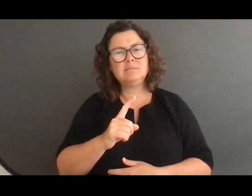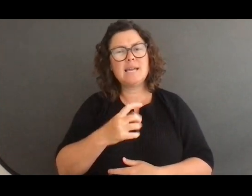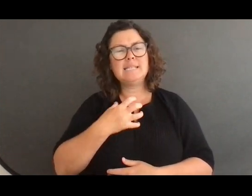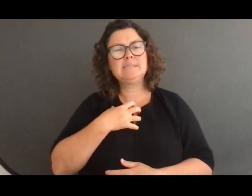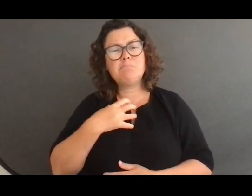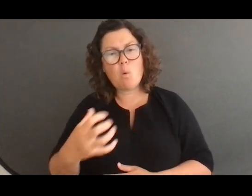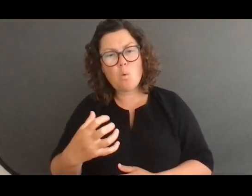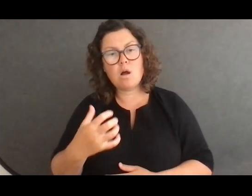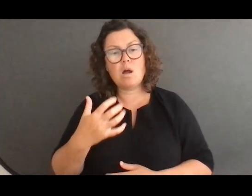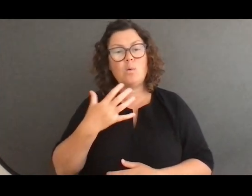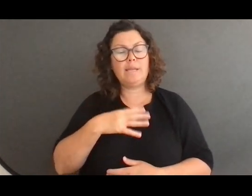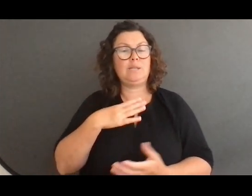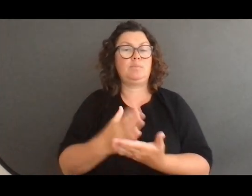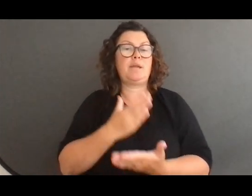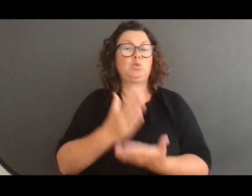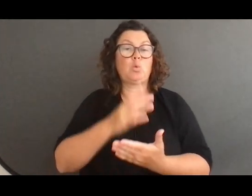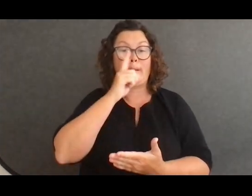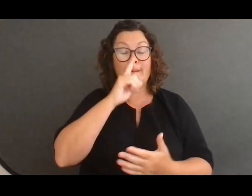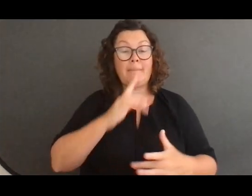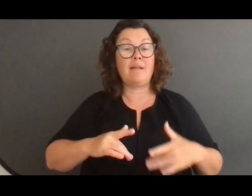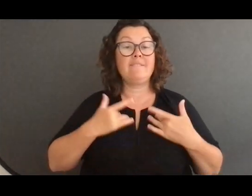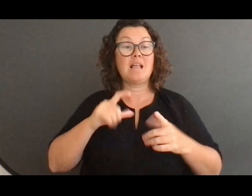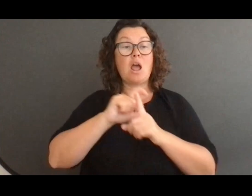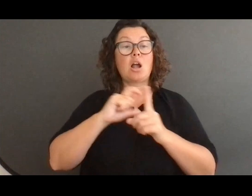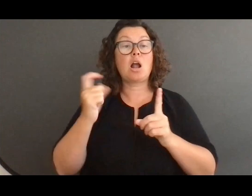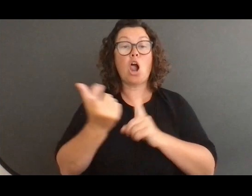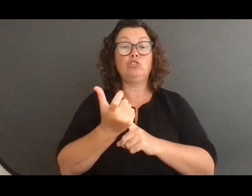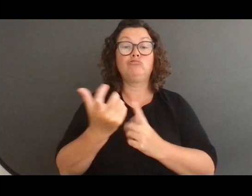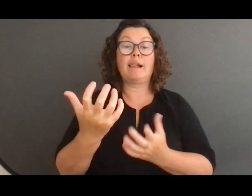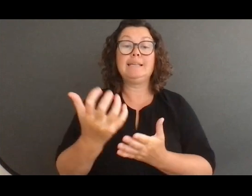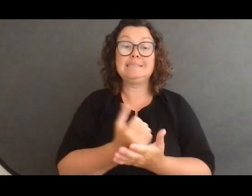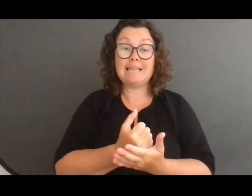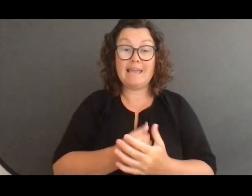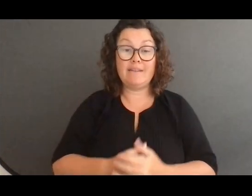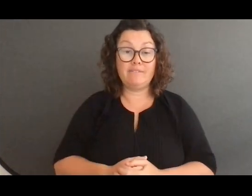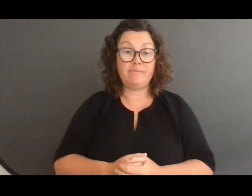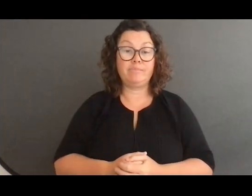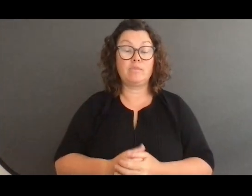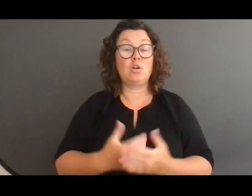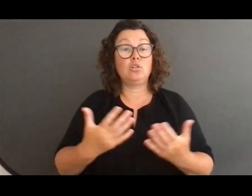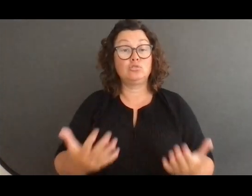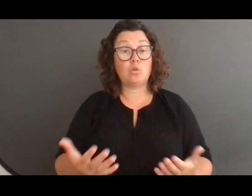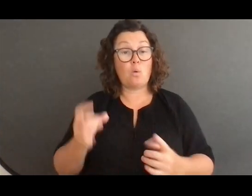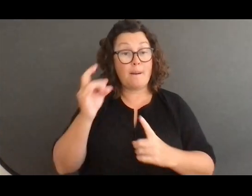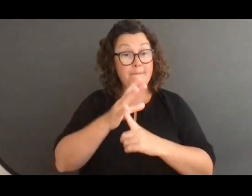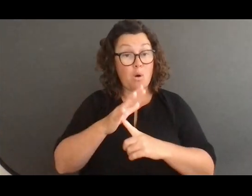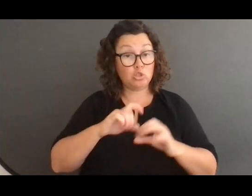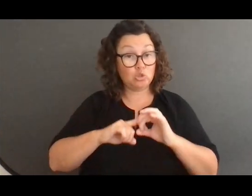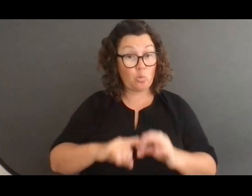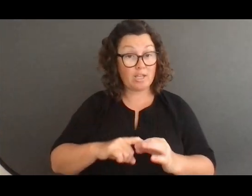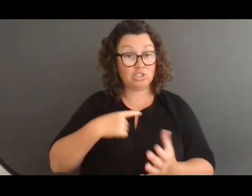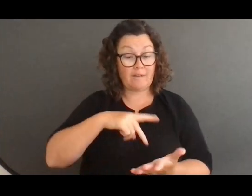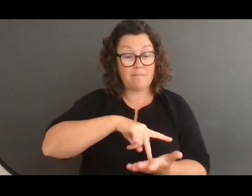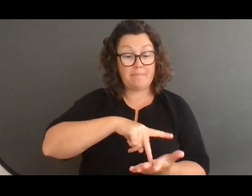safe. So here we come to this important question of positionality. As a Pākehā European curator working with